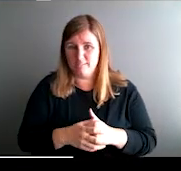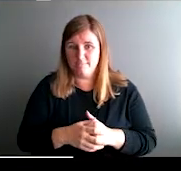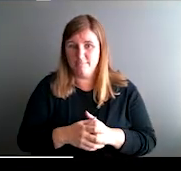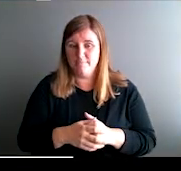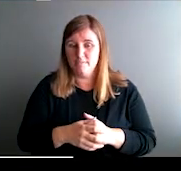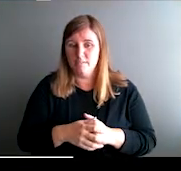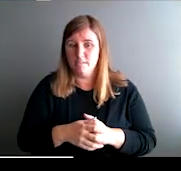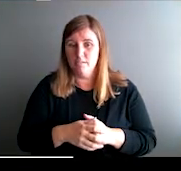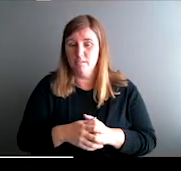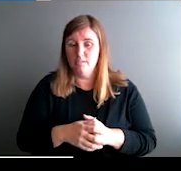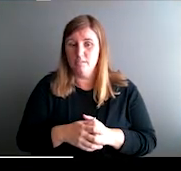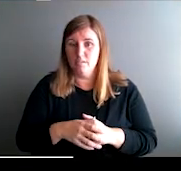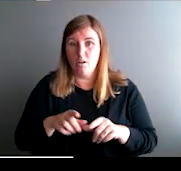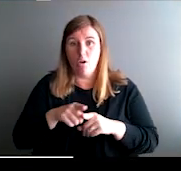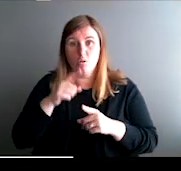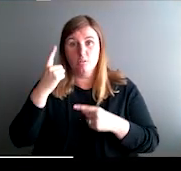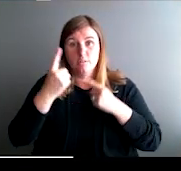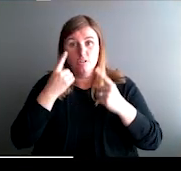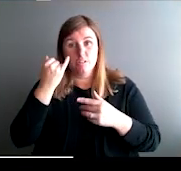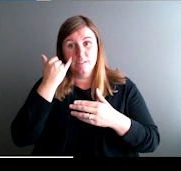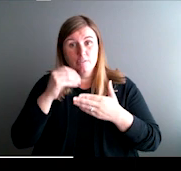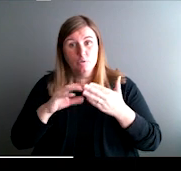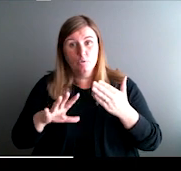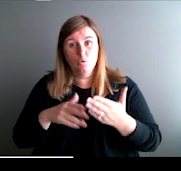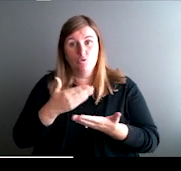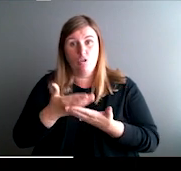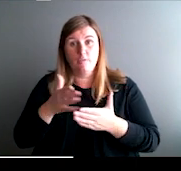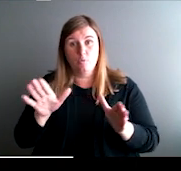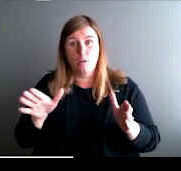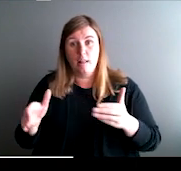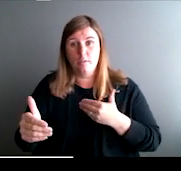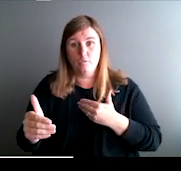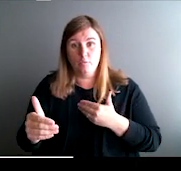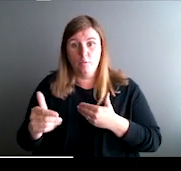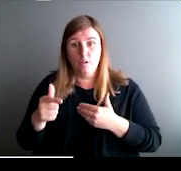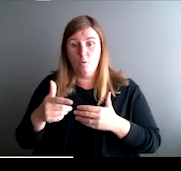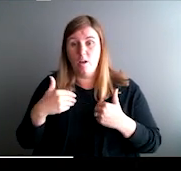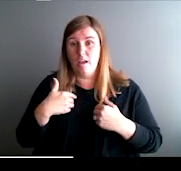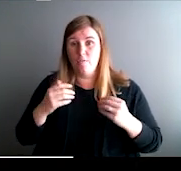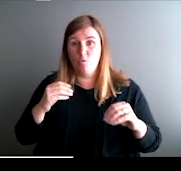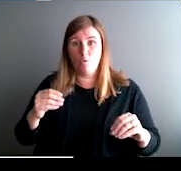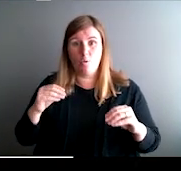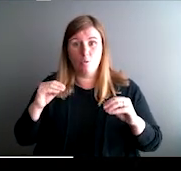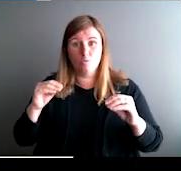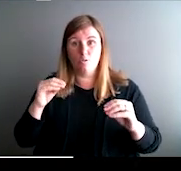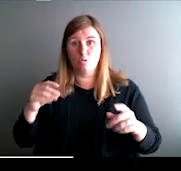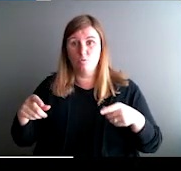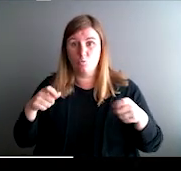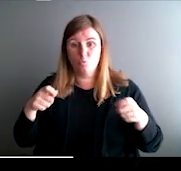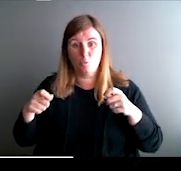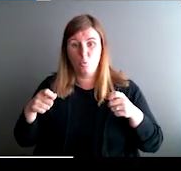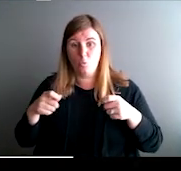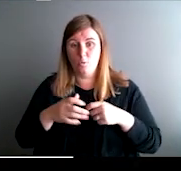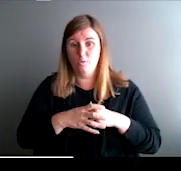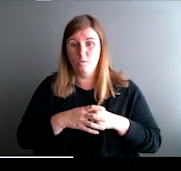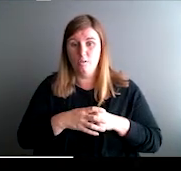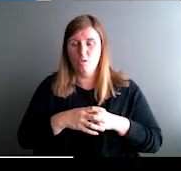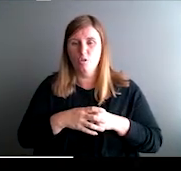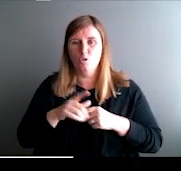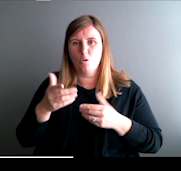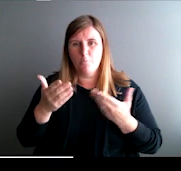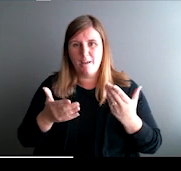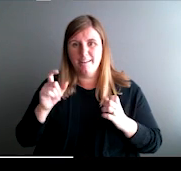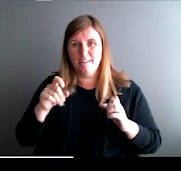The other thing to consider is if the student arrives into your classroom and you have no instructional control, you may